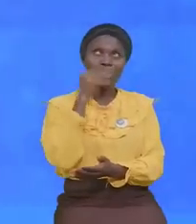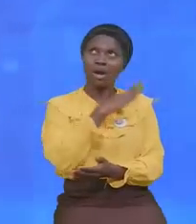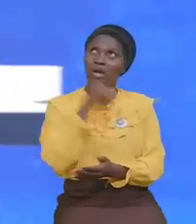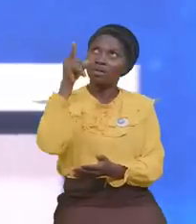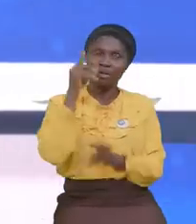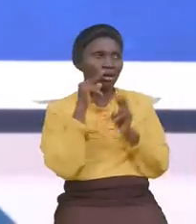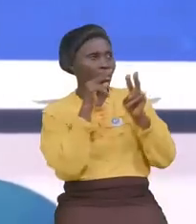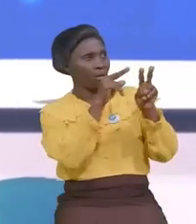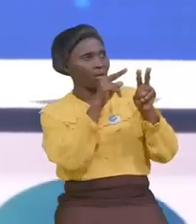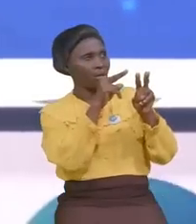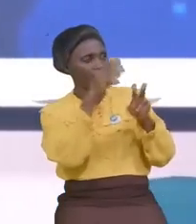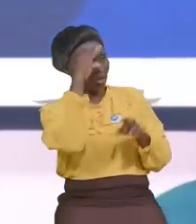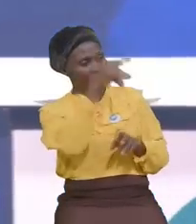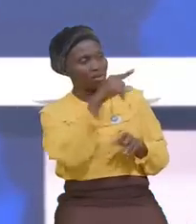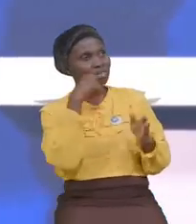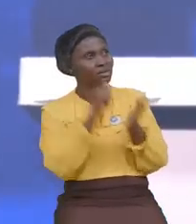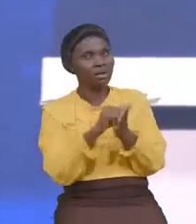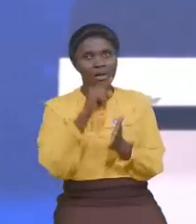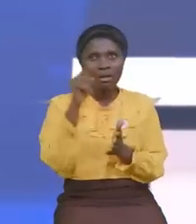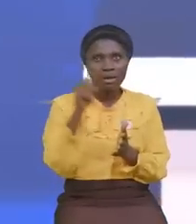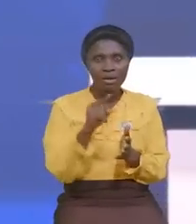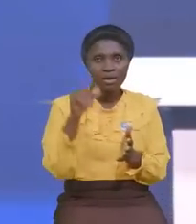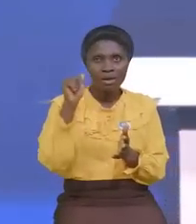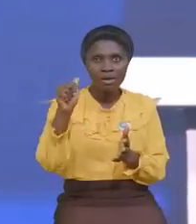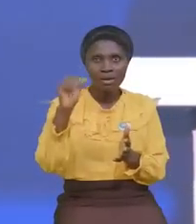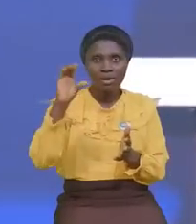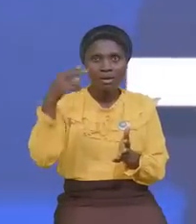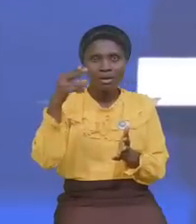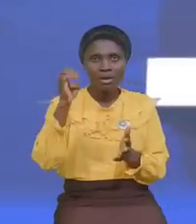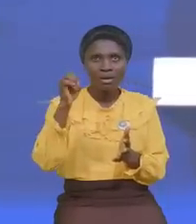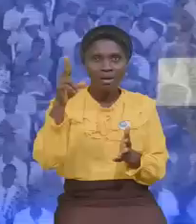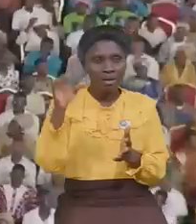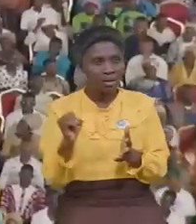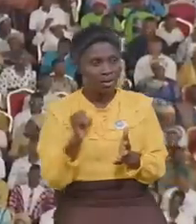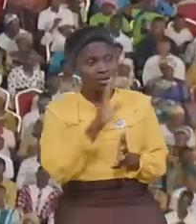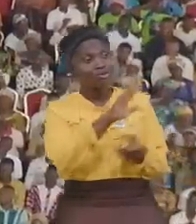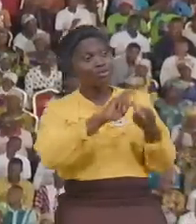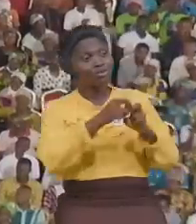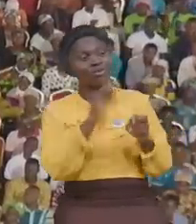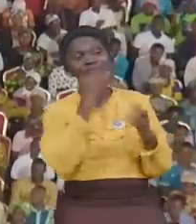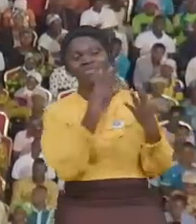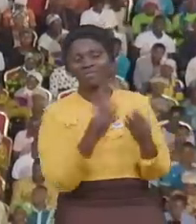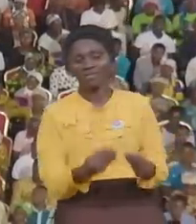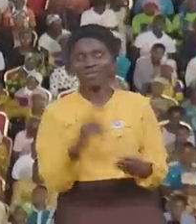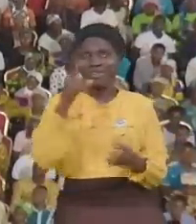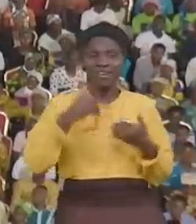Zacchaeus, your problem is solved. He has seen you.